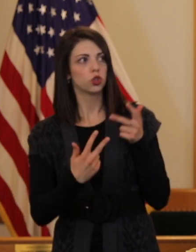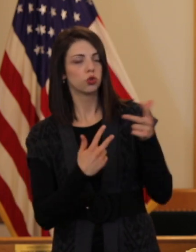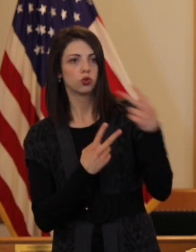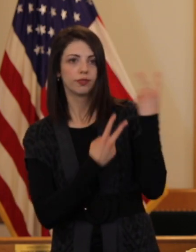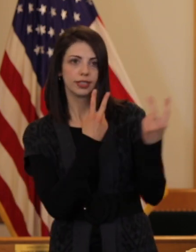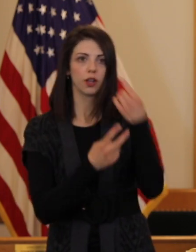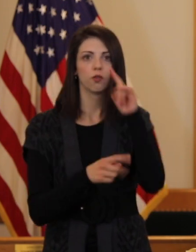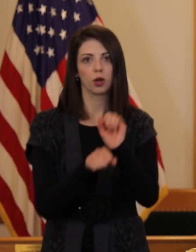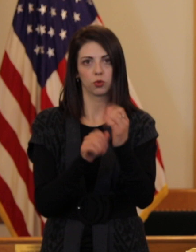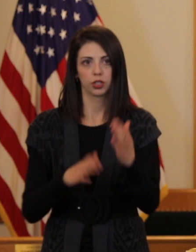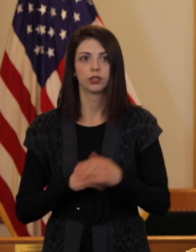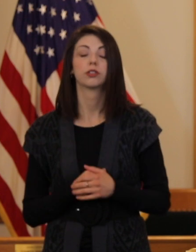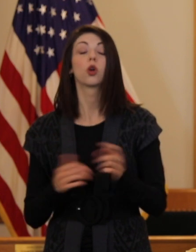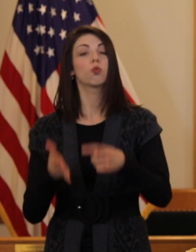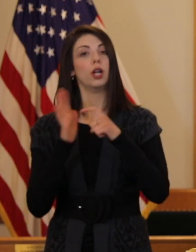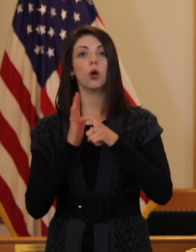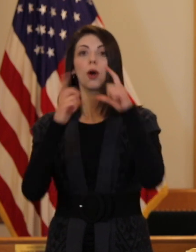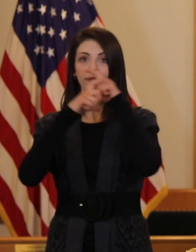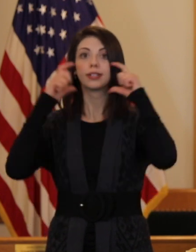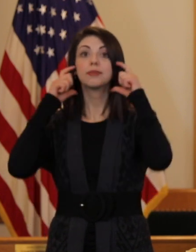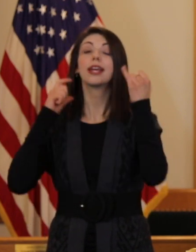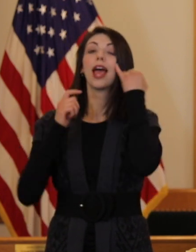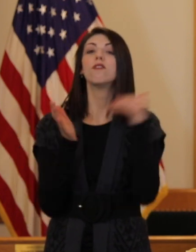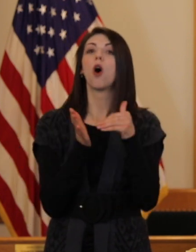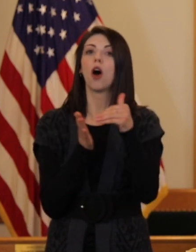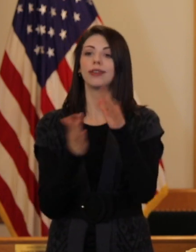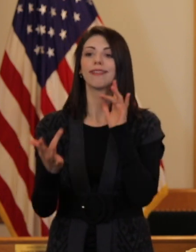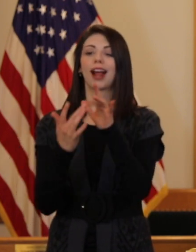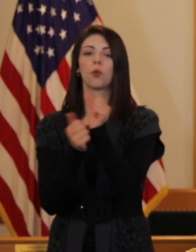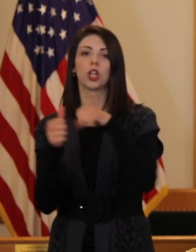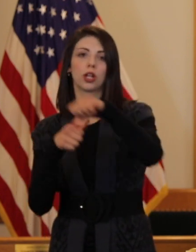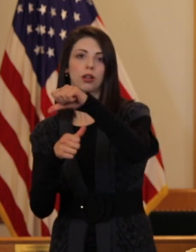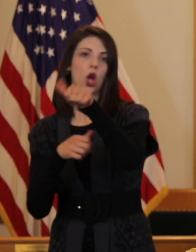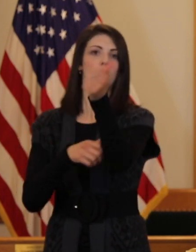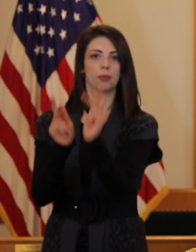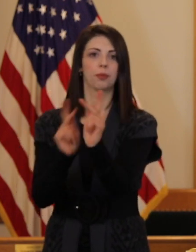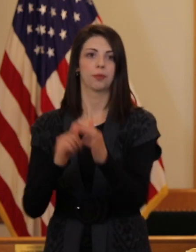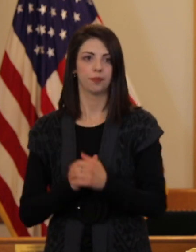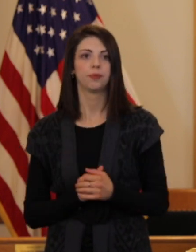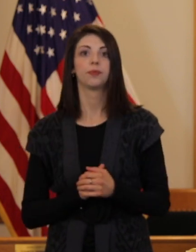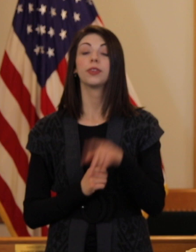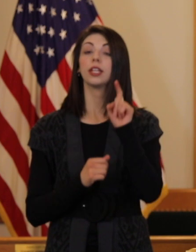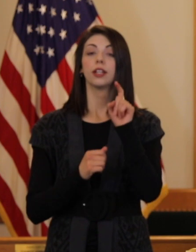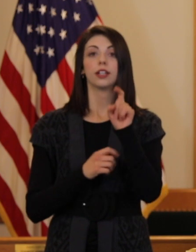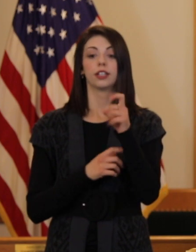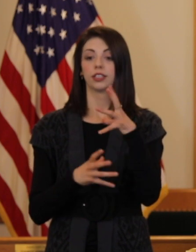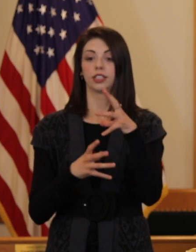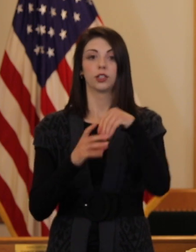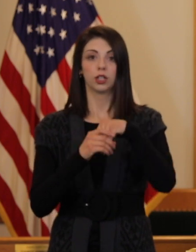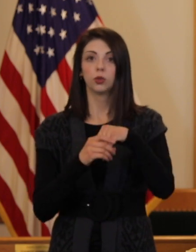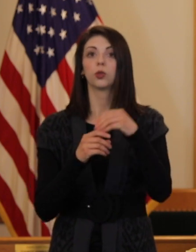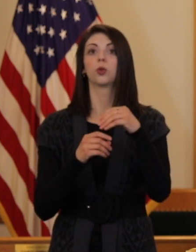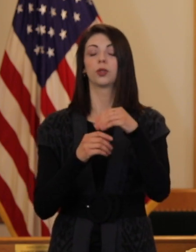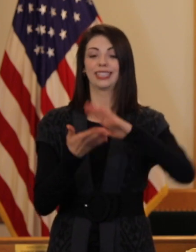and customers to wear face masks if in frequent contact with others. Implement strict cleaning and sanitation